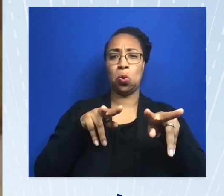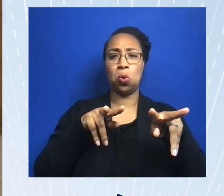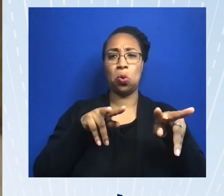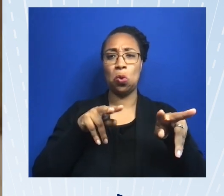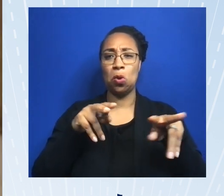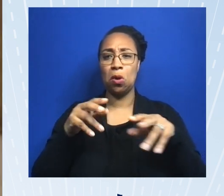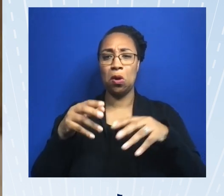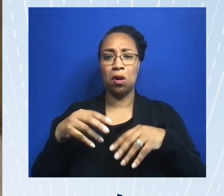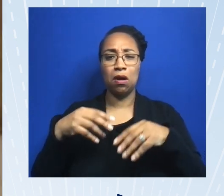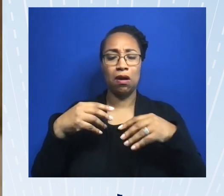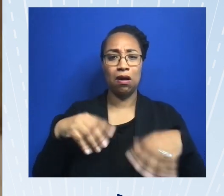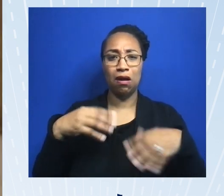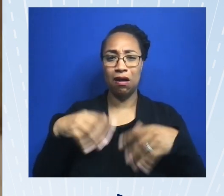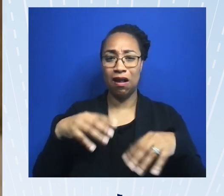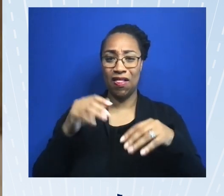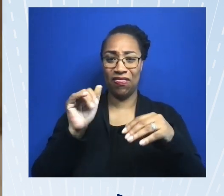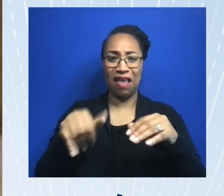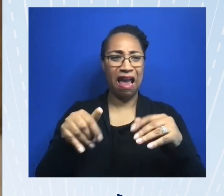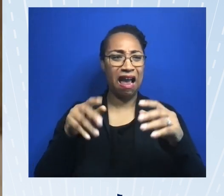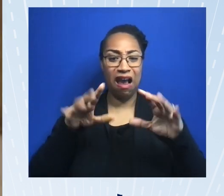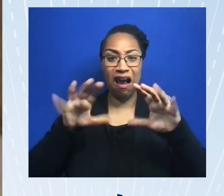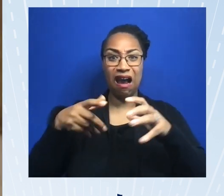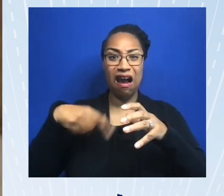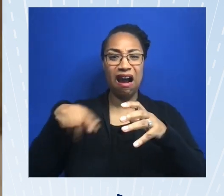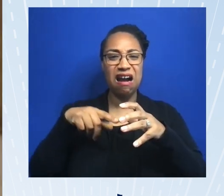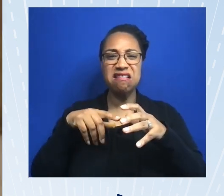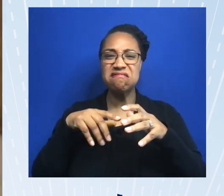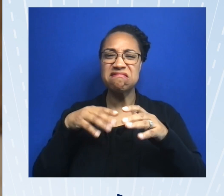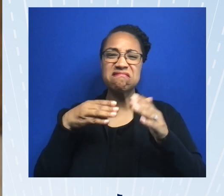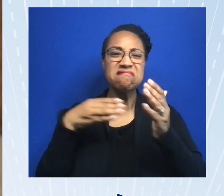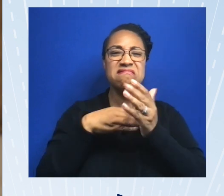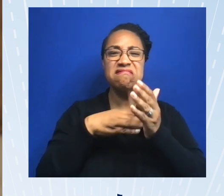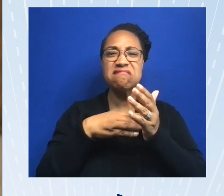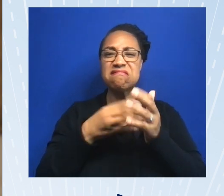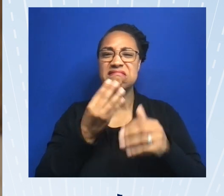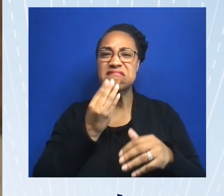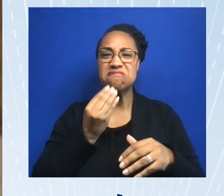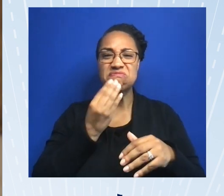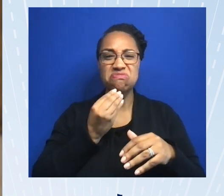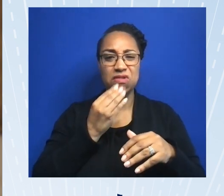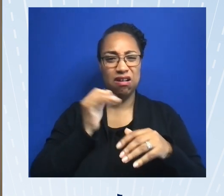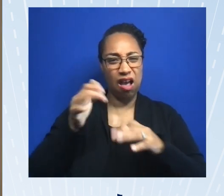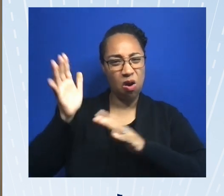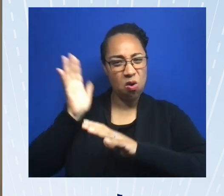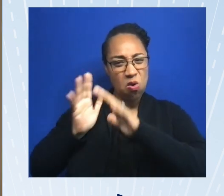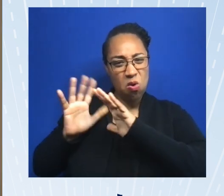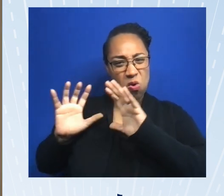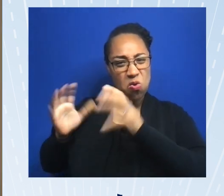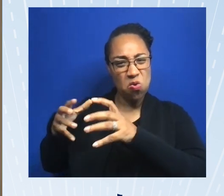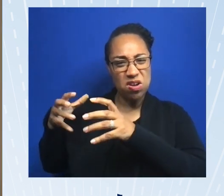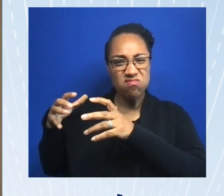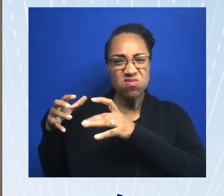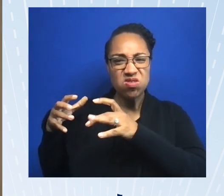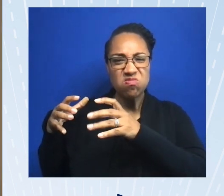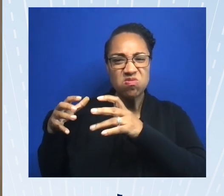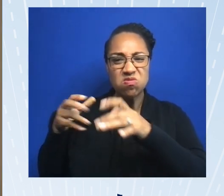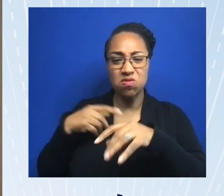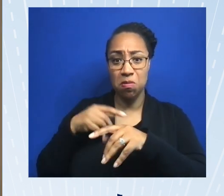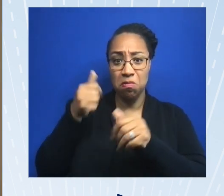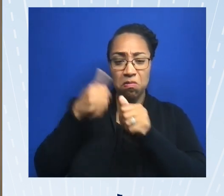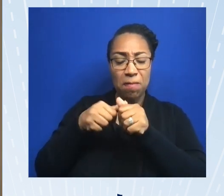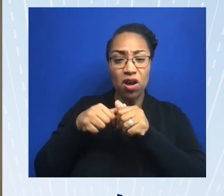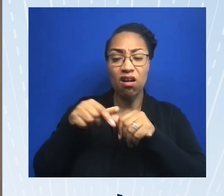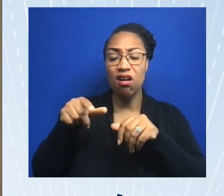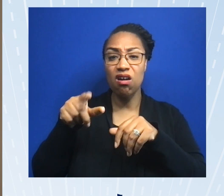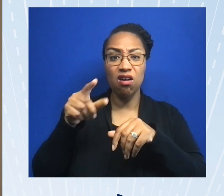young woman was killed. And what'd you hear? There are very fine people on both sides. Come on. A